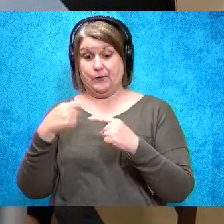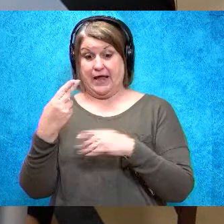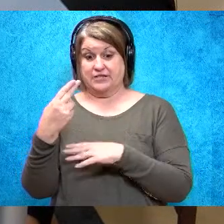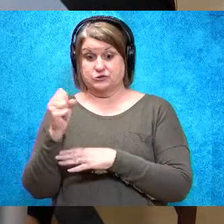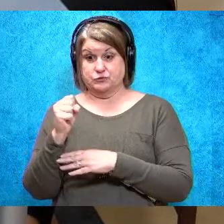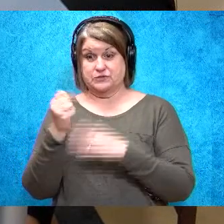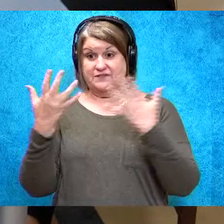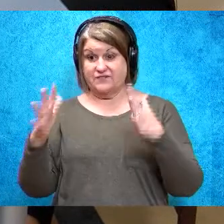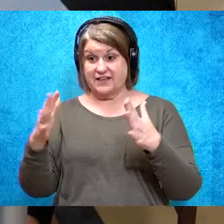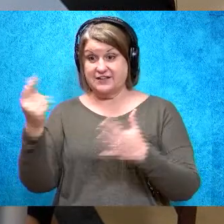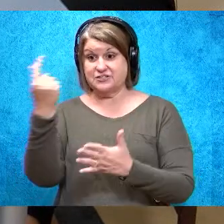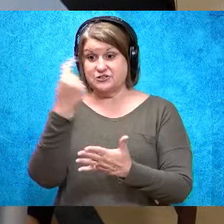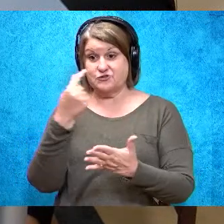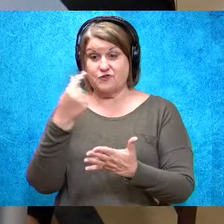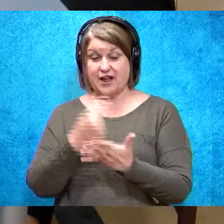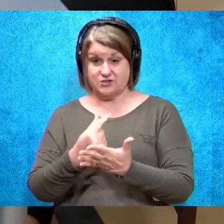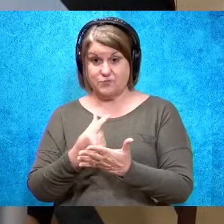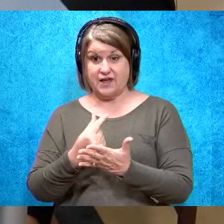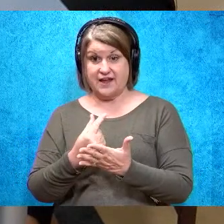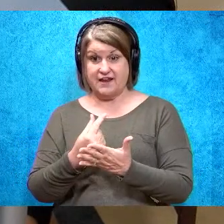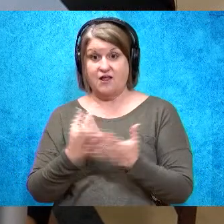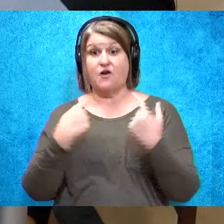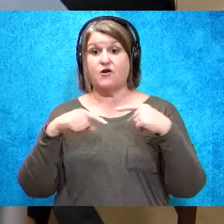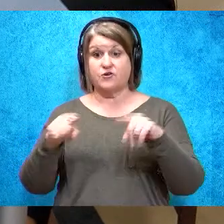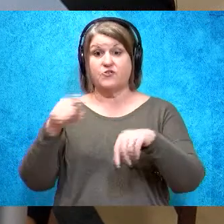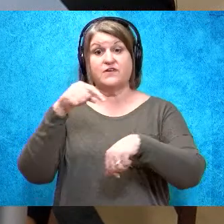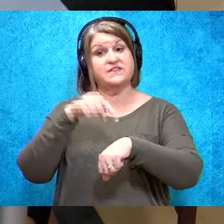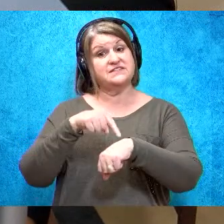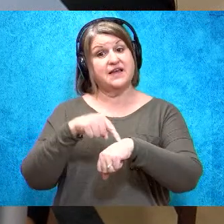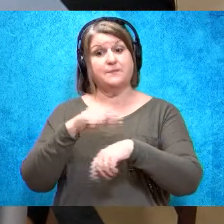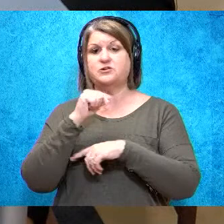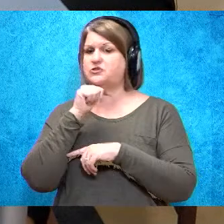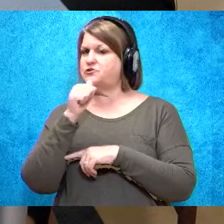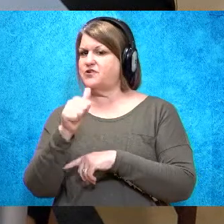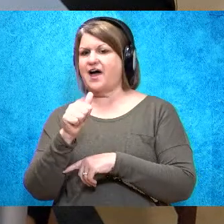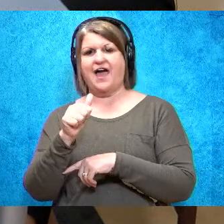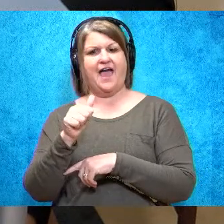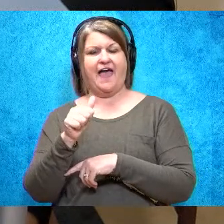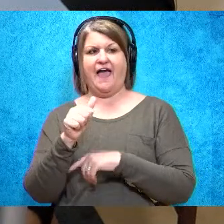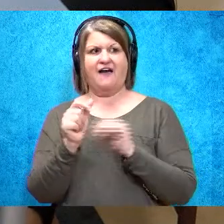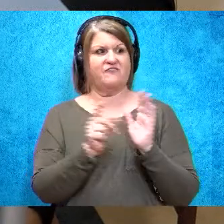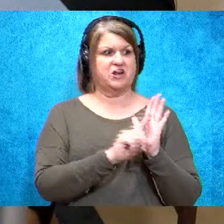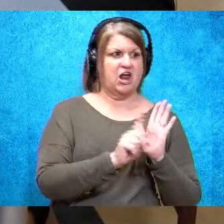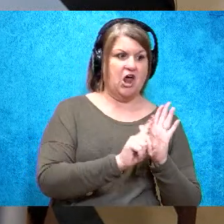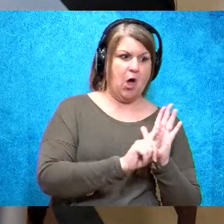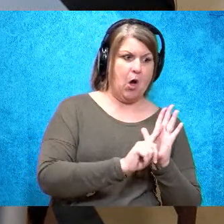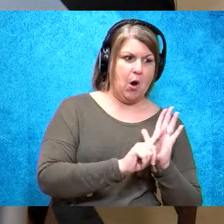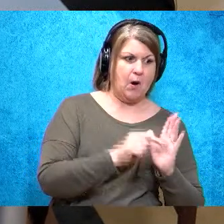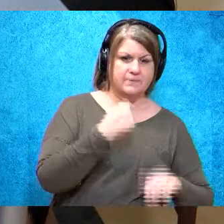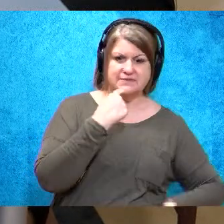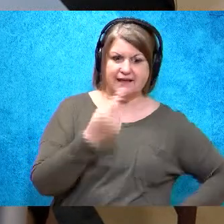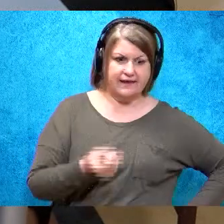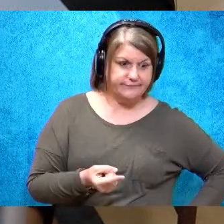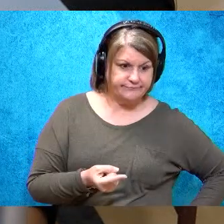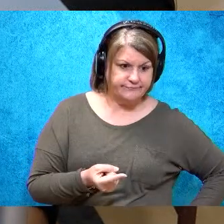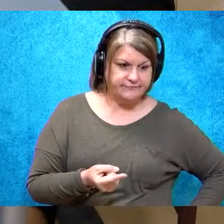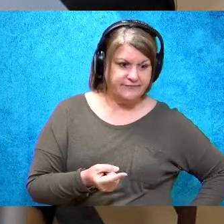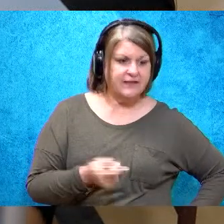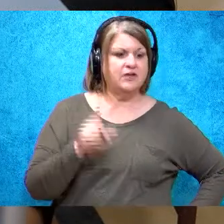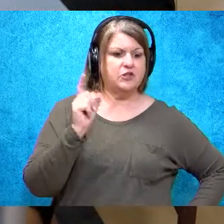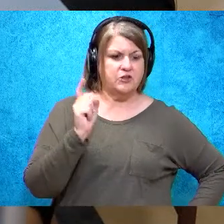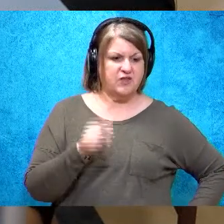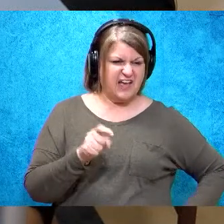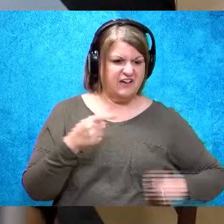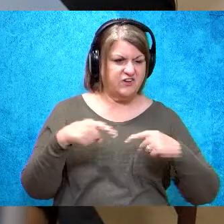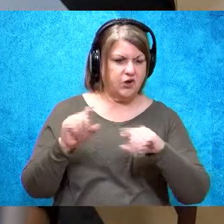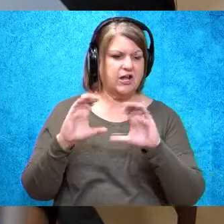school, or even during this time, you don't have someone, you don't have an alarm going off telling you that you have to be in class